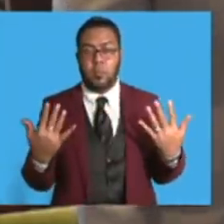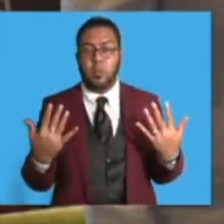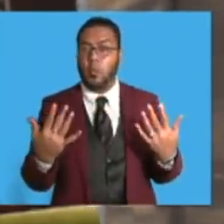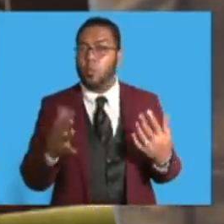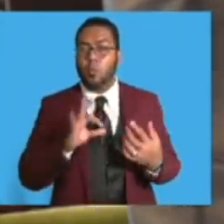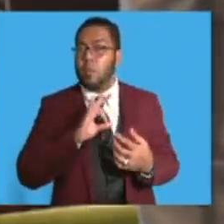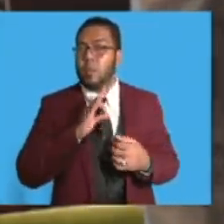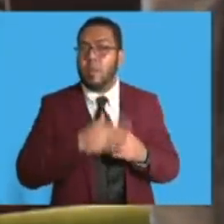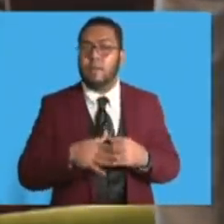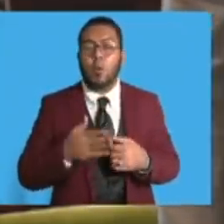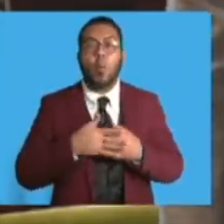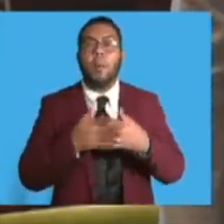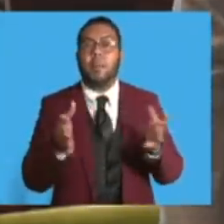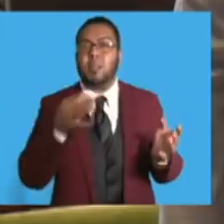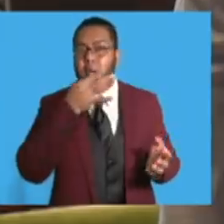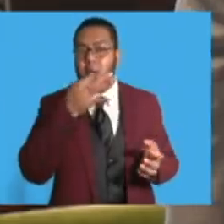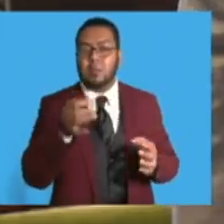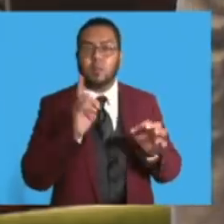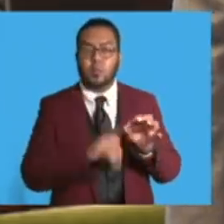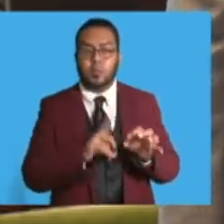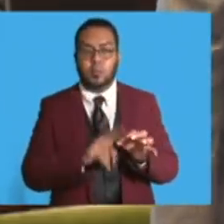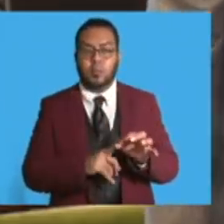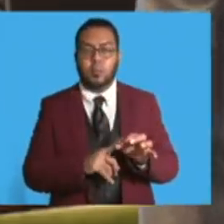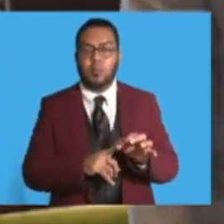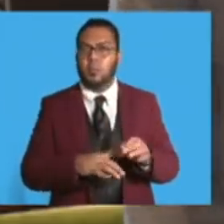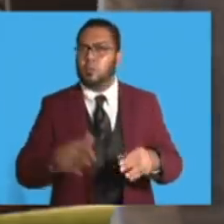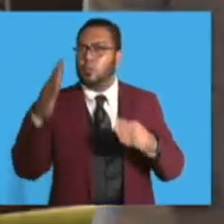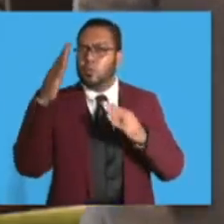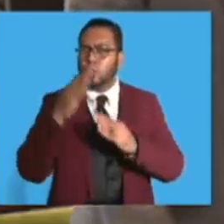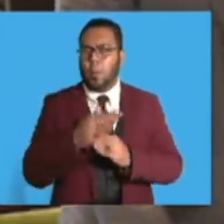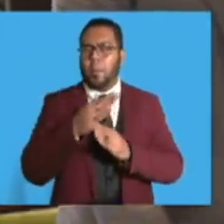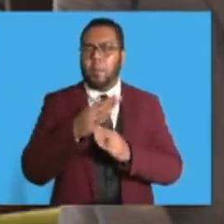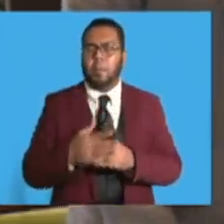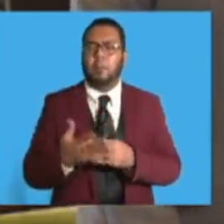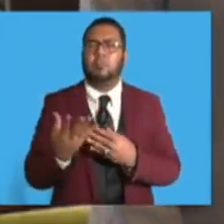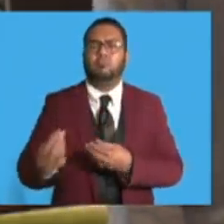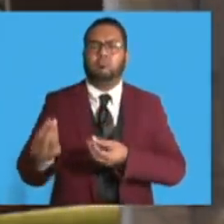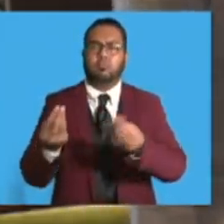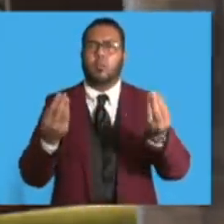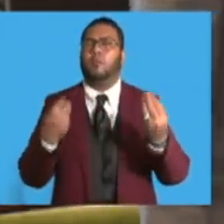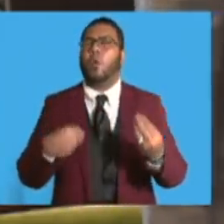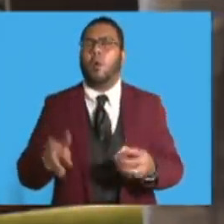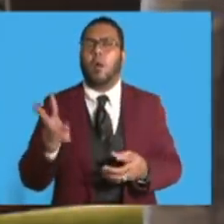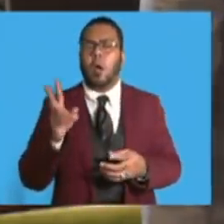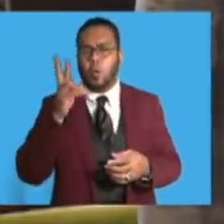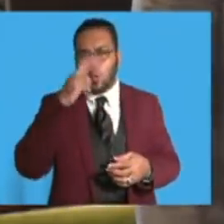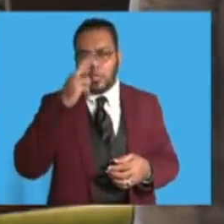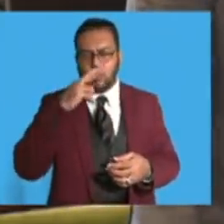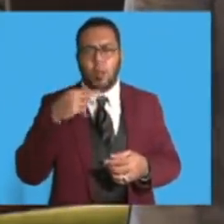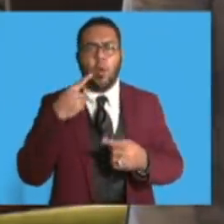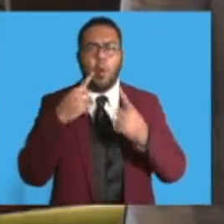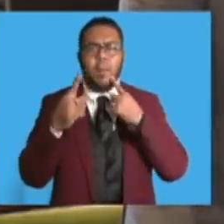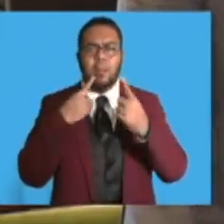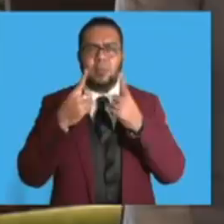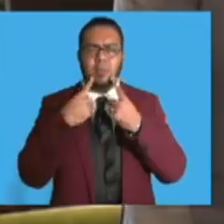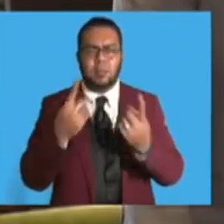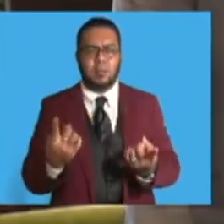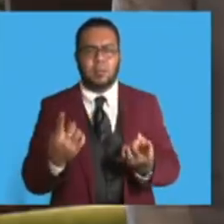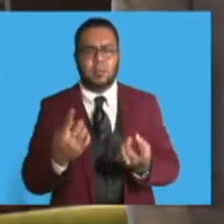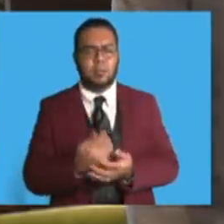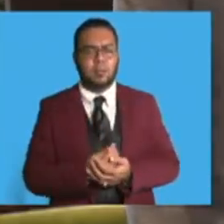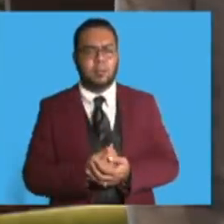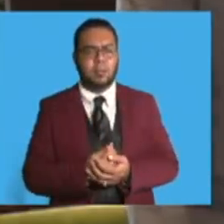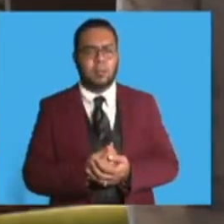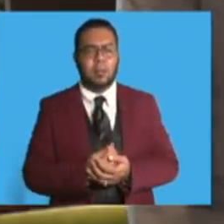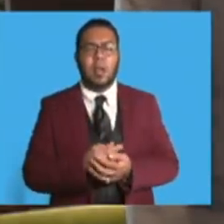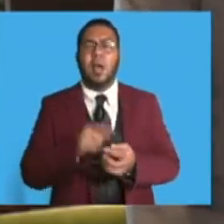openly asked people to stop engaging from such vitriol and vilification, Madam Speaker. Madam Speaker,